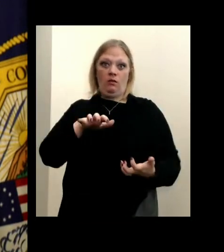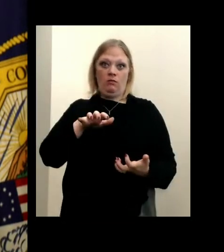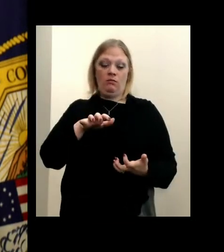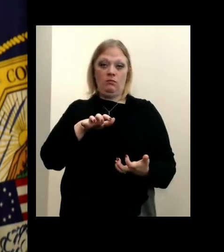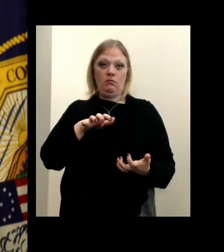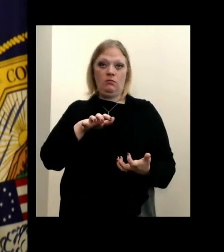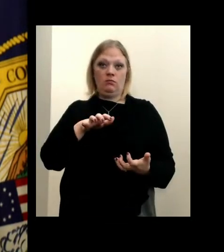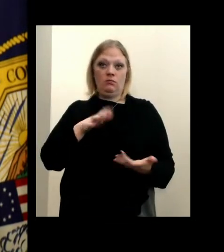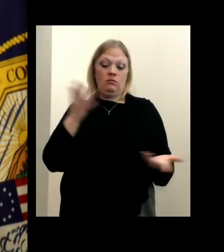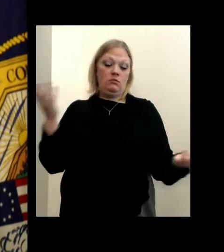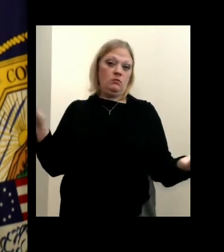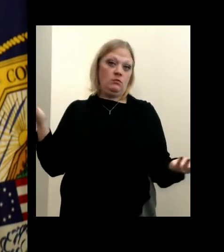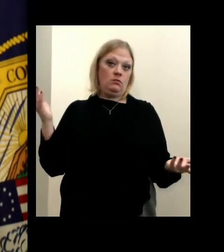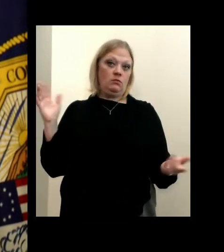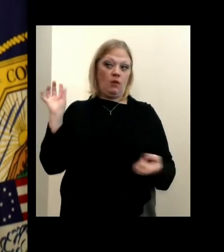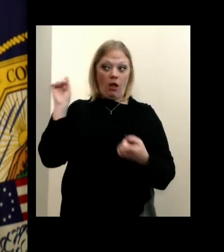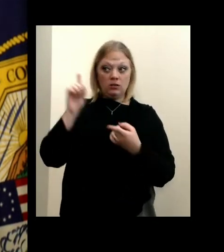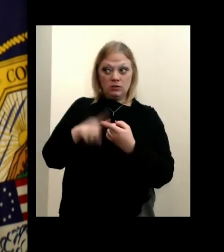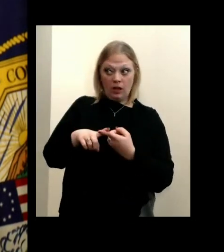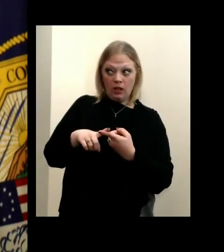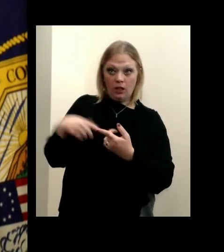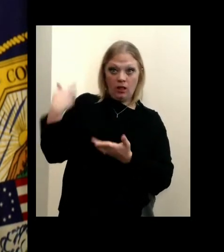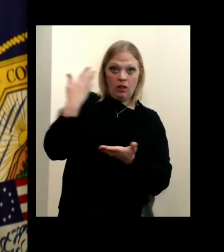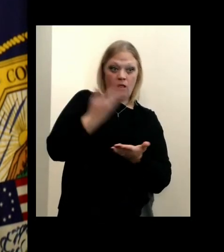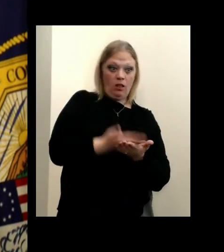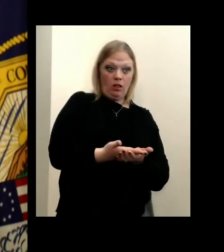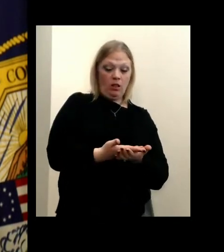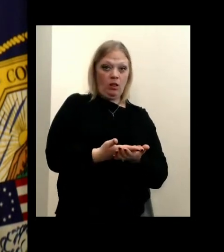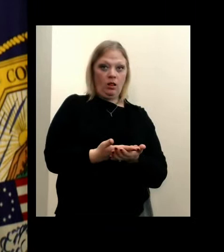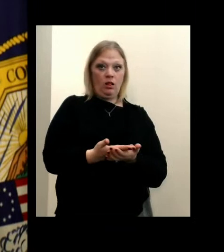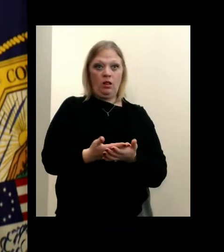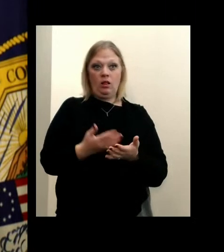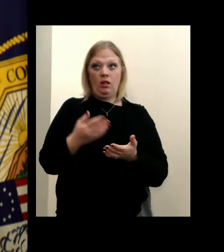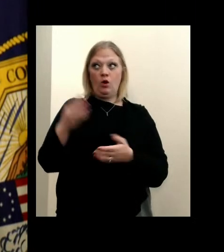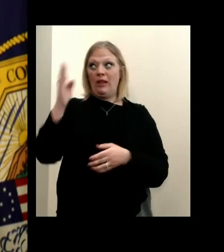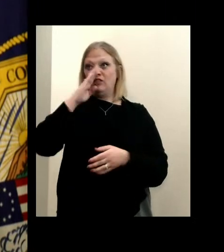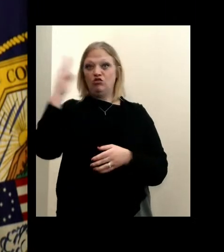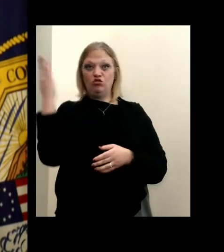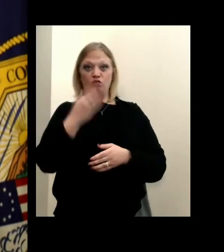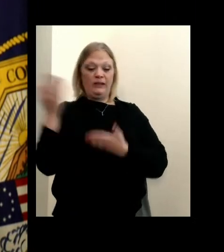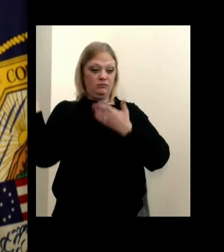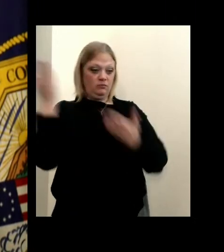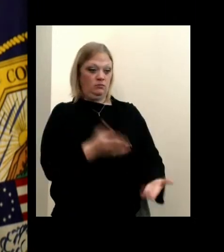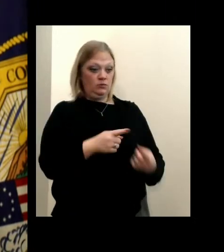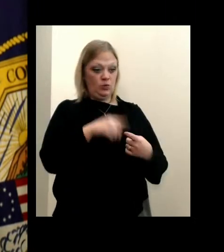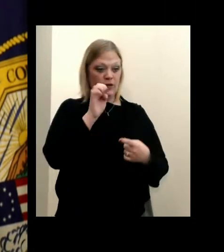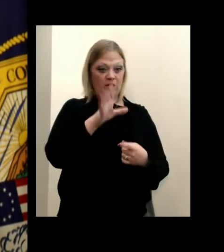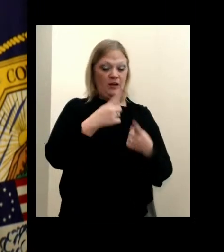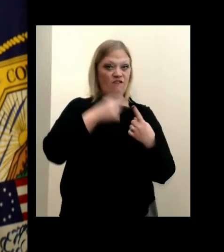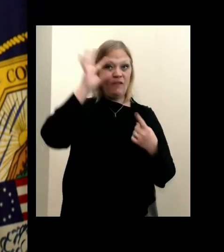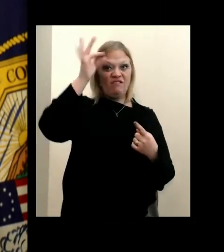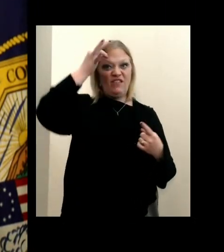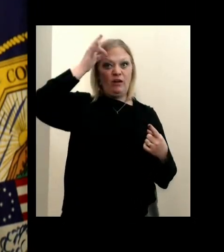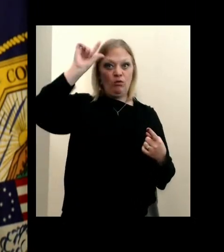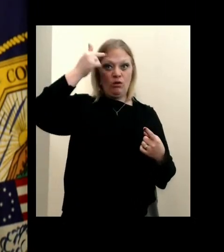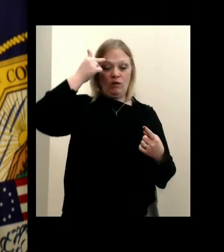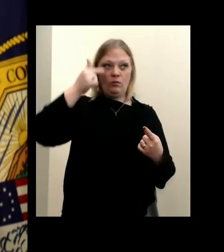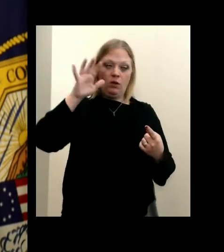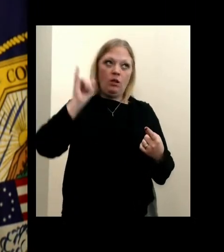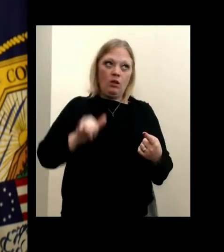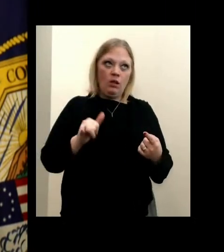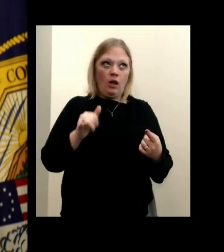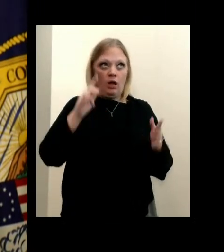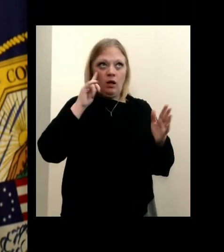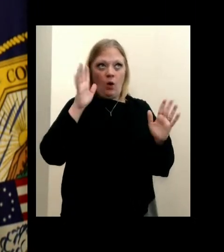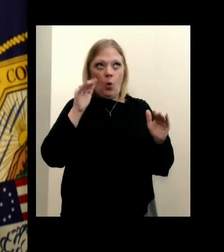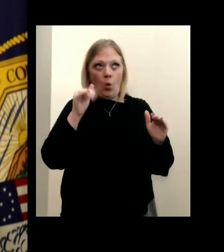that point, where maybe there's direct delivery of vaccines to Erie County from the federal government, which we hope would eventually happen,